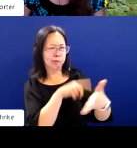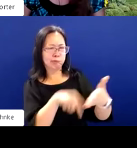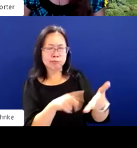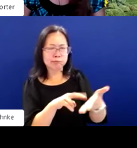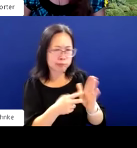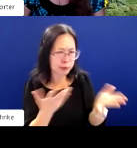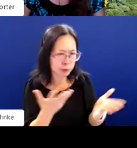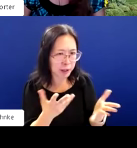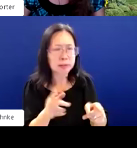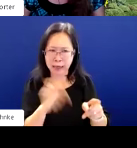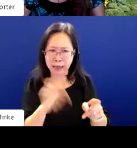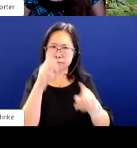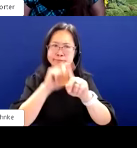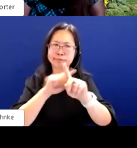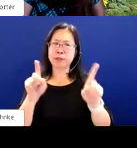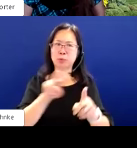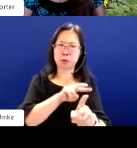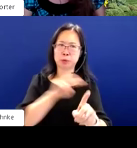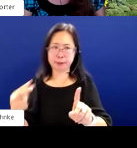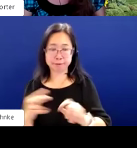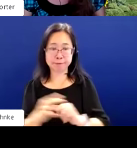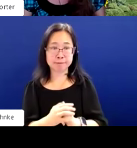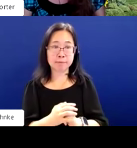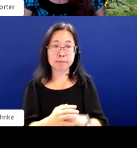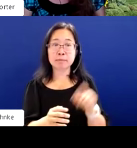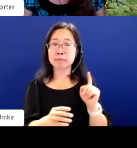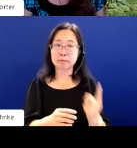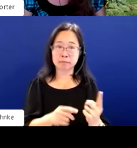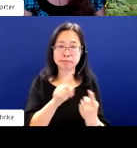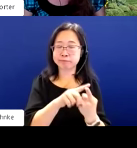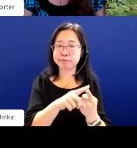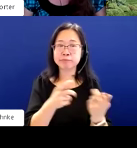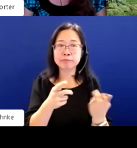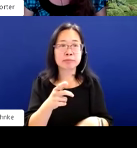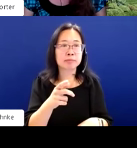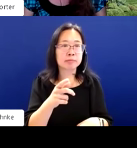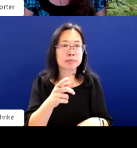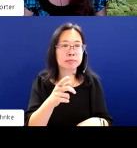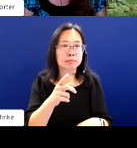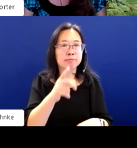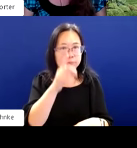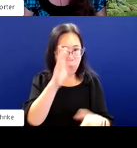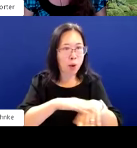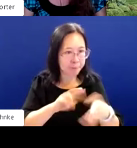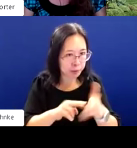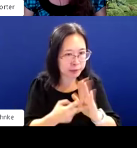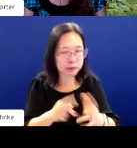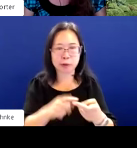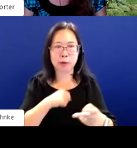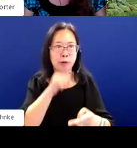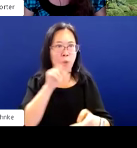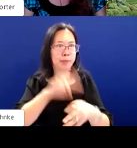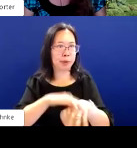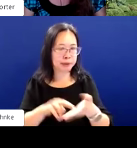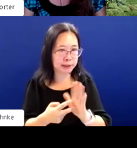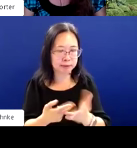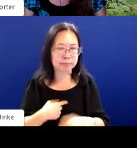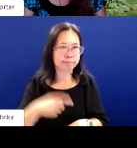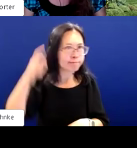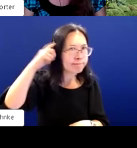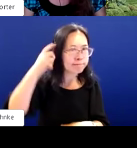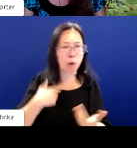different ways. So one way is unconscious or conscious ageism. So unconscious is just